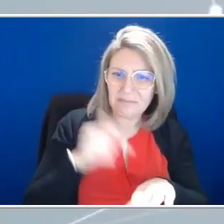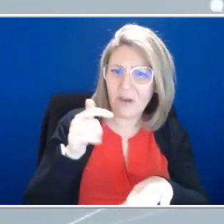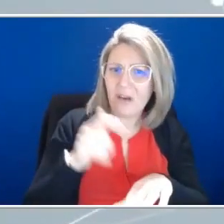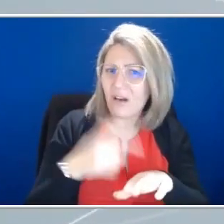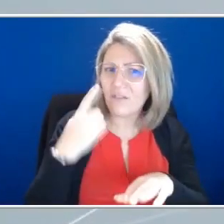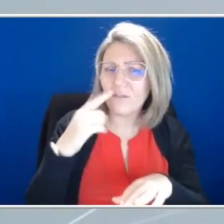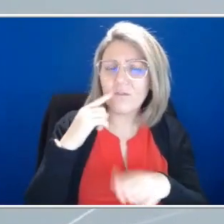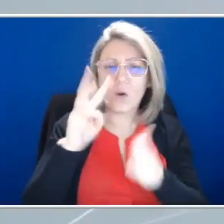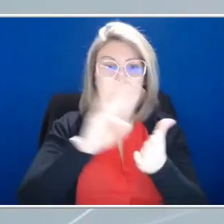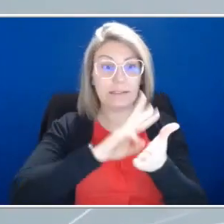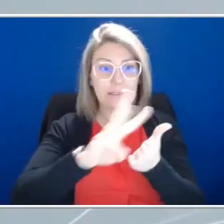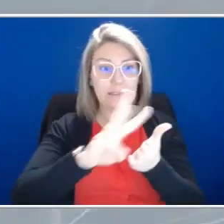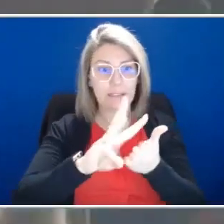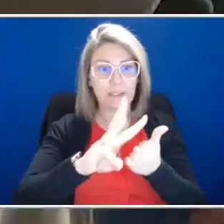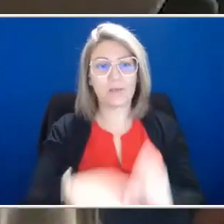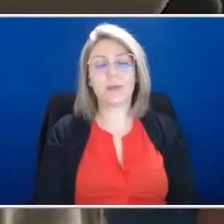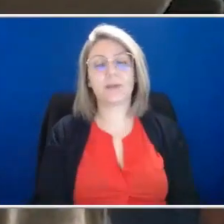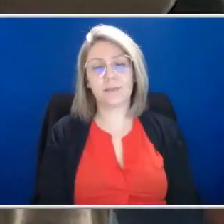6 weeks.